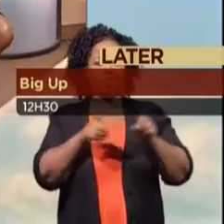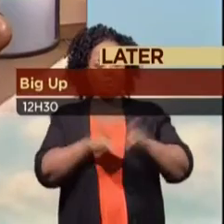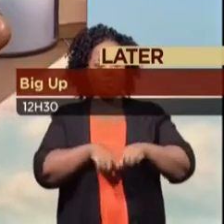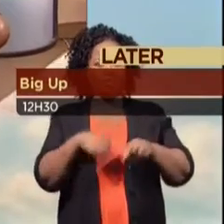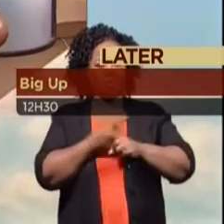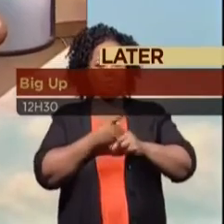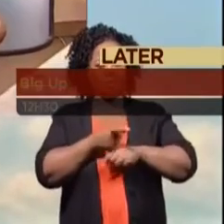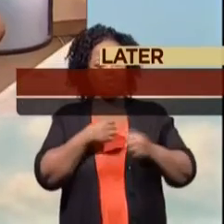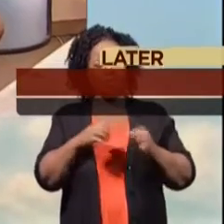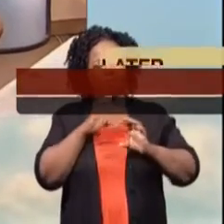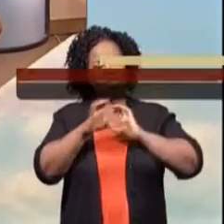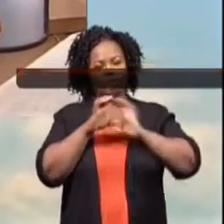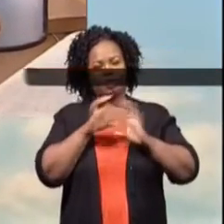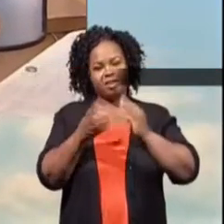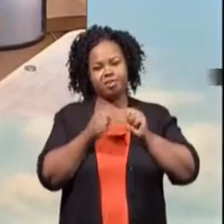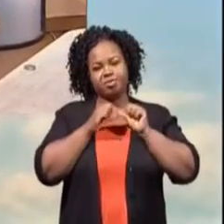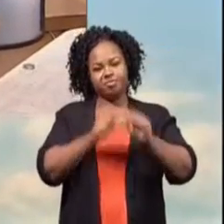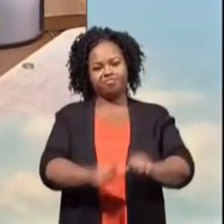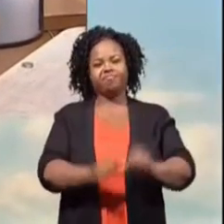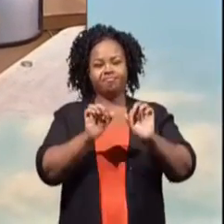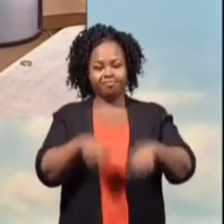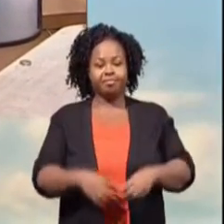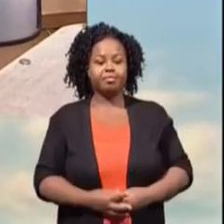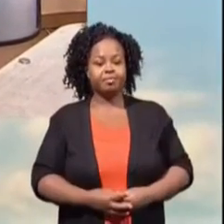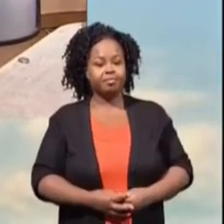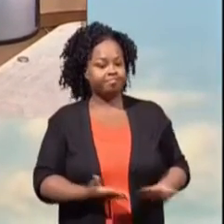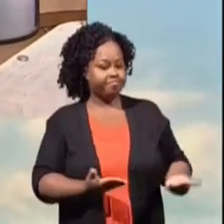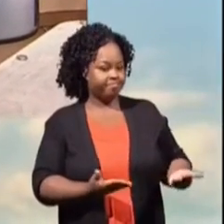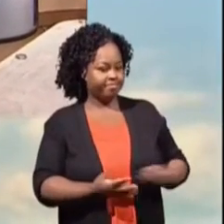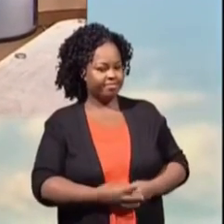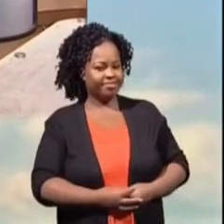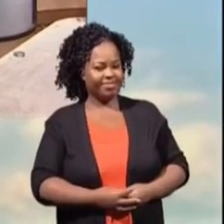SABC when the conversation still goes on phayana